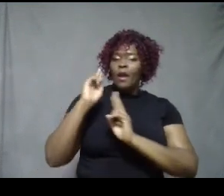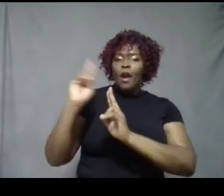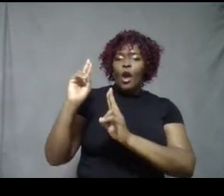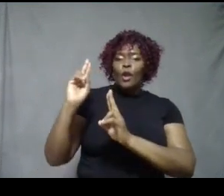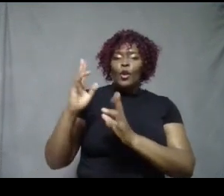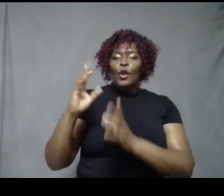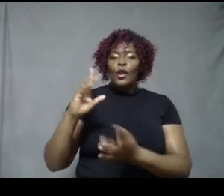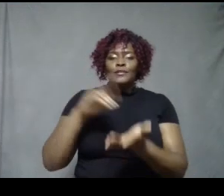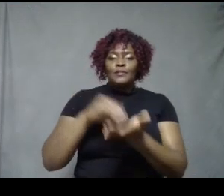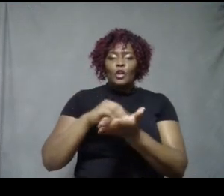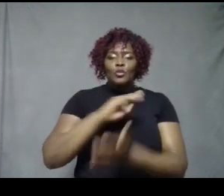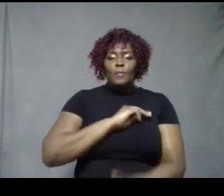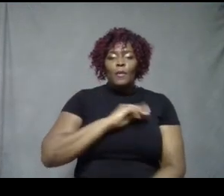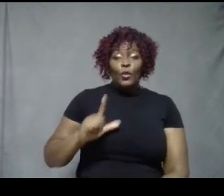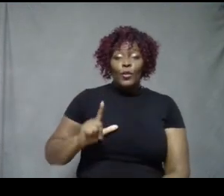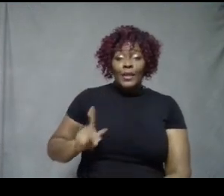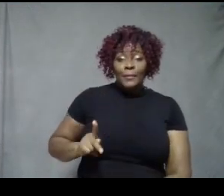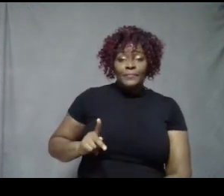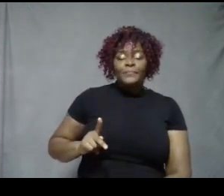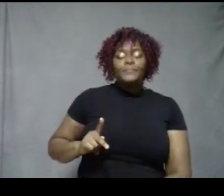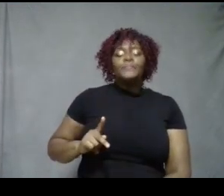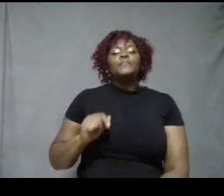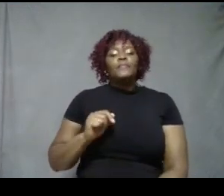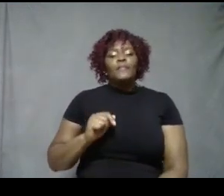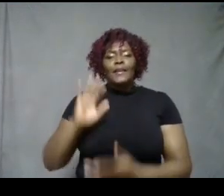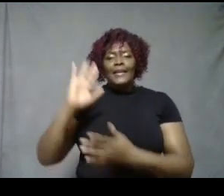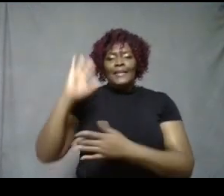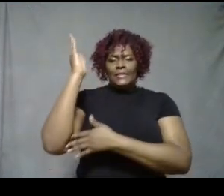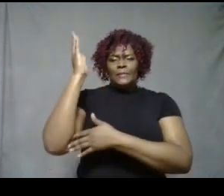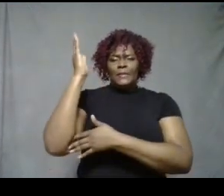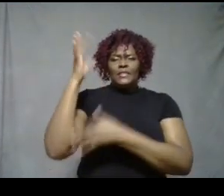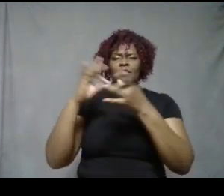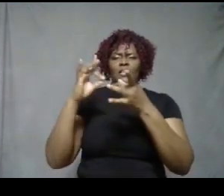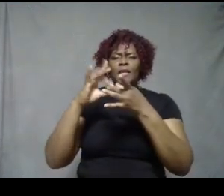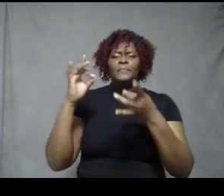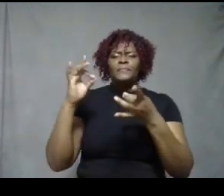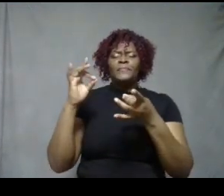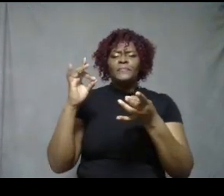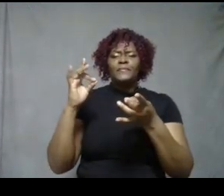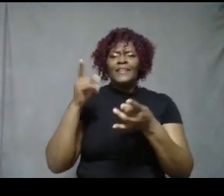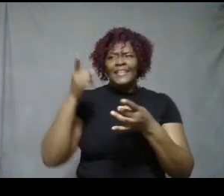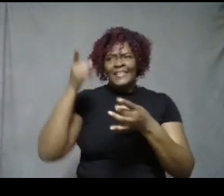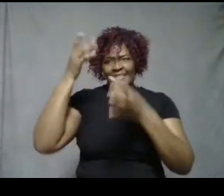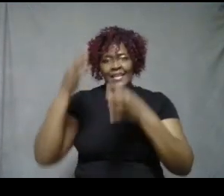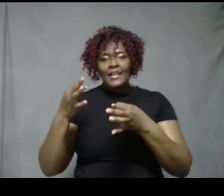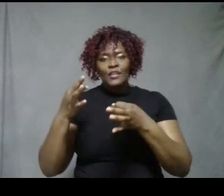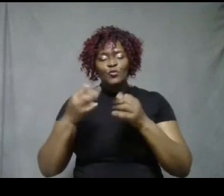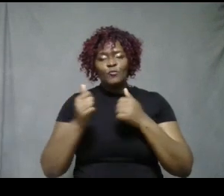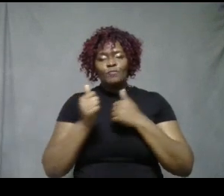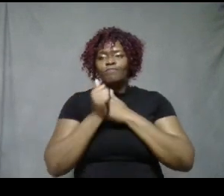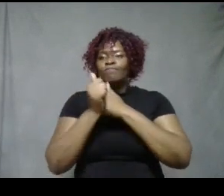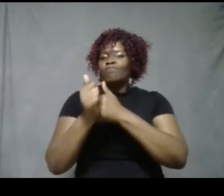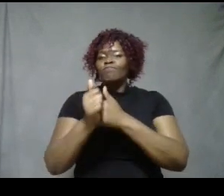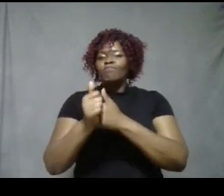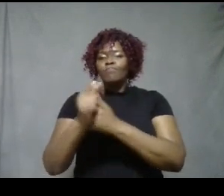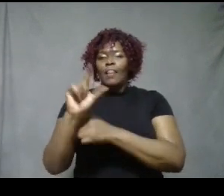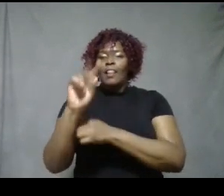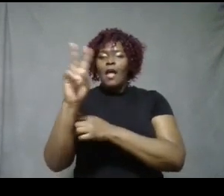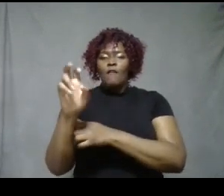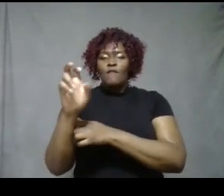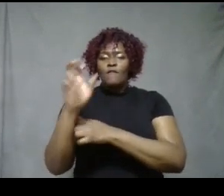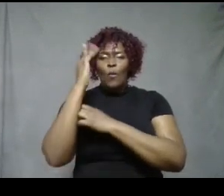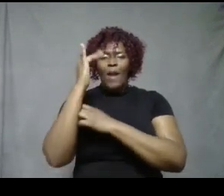he said in one of his speeches that he's decided to stick with love because hate is too great